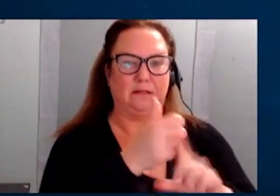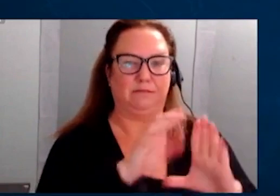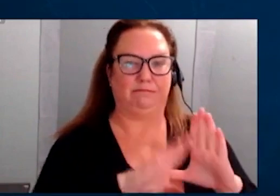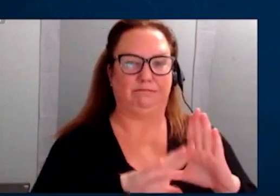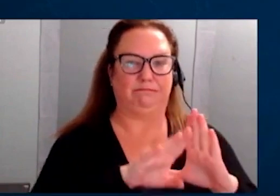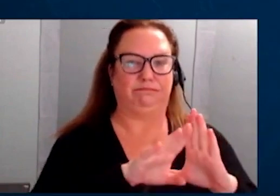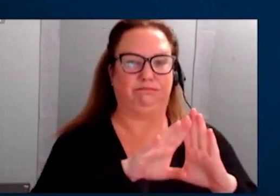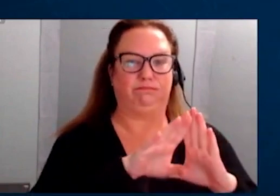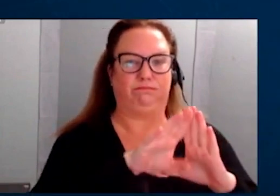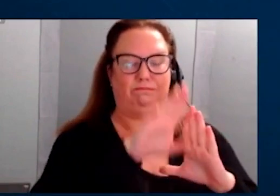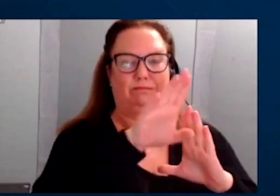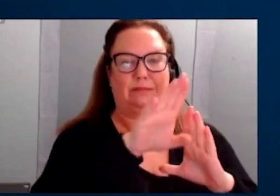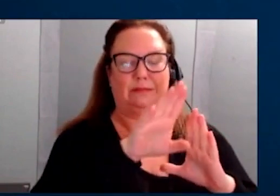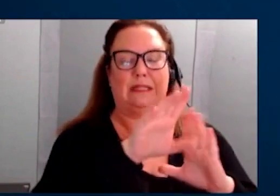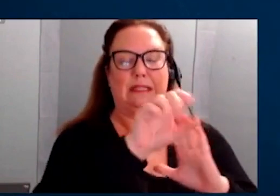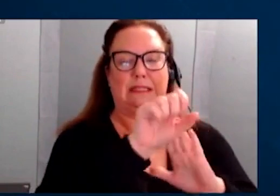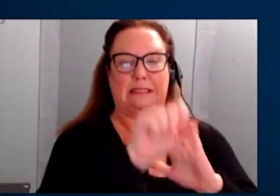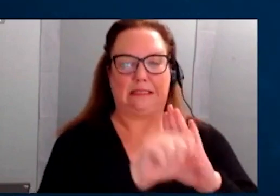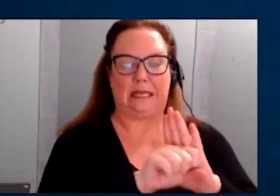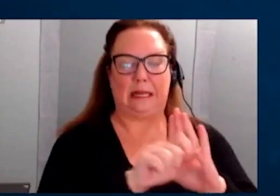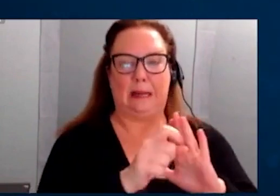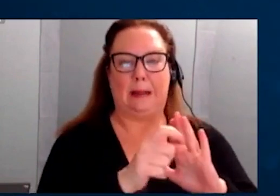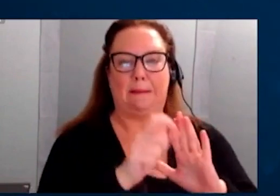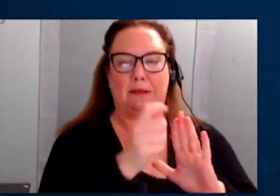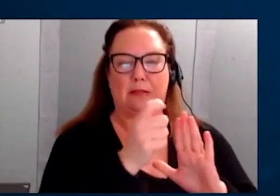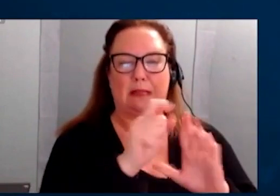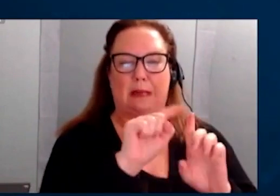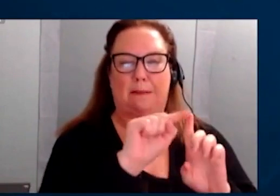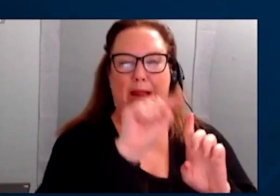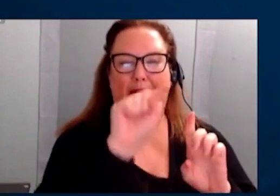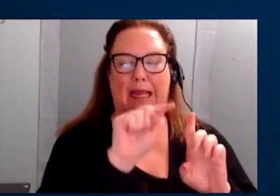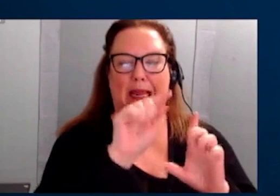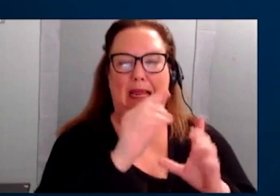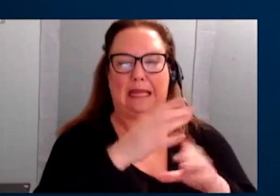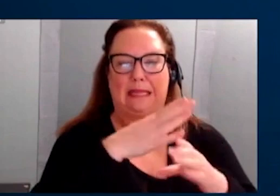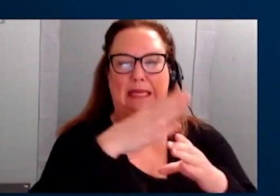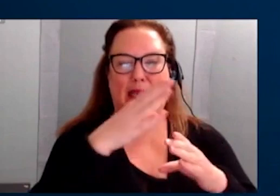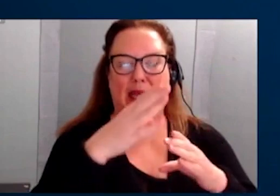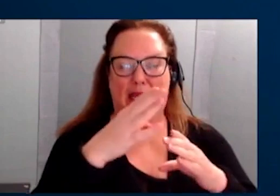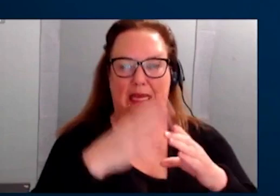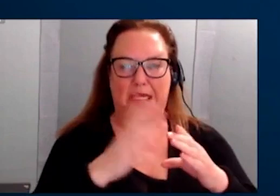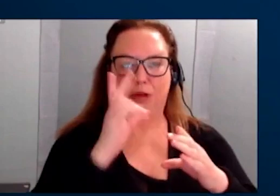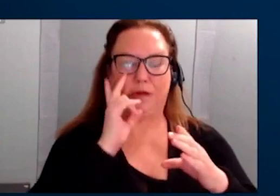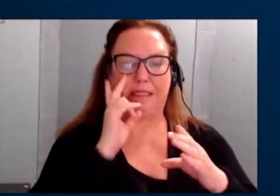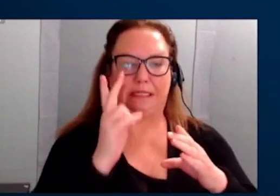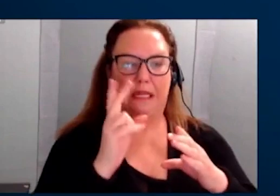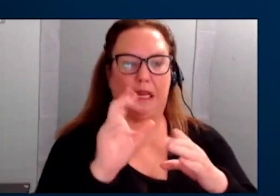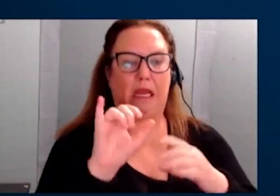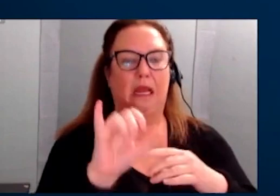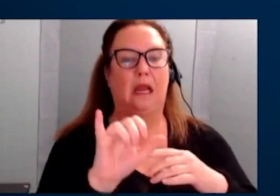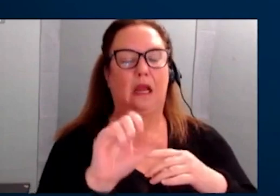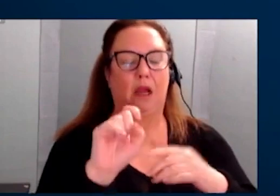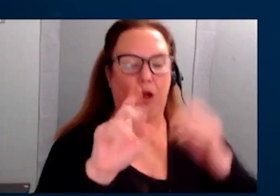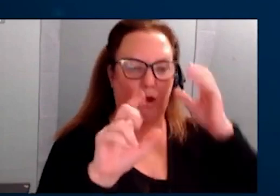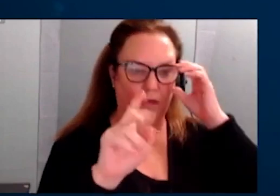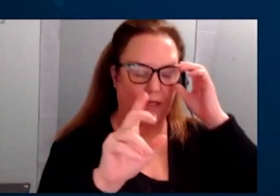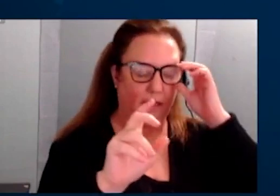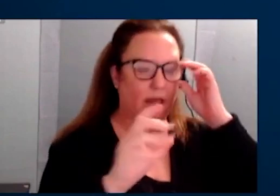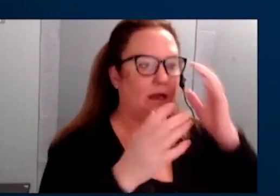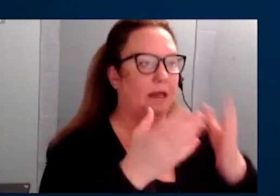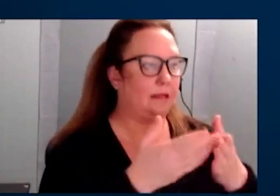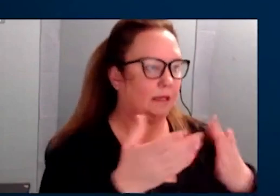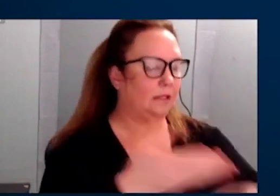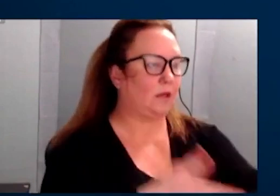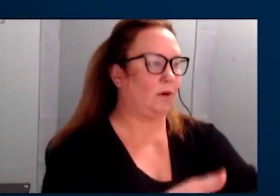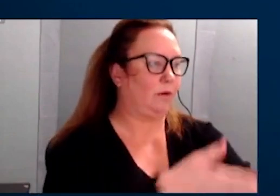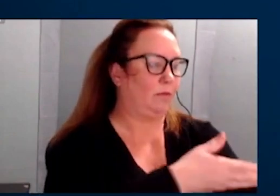in the state, but there's a little hook in the curve just at the end of it that would make you say, okay, things are starting to get a little bit better. Let's